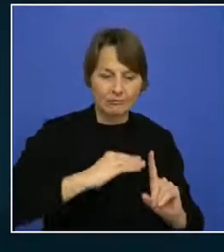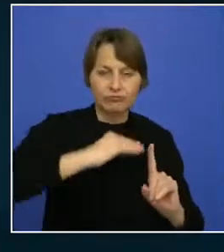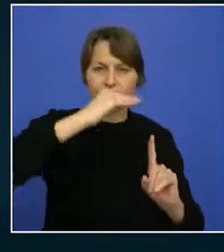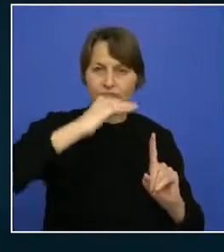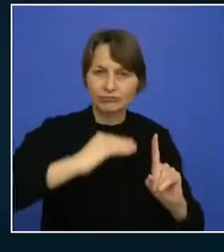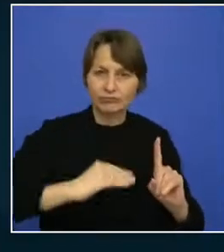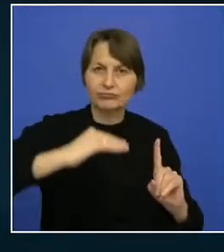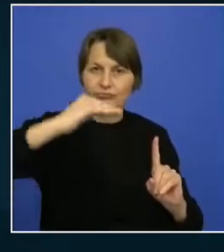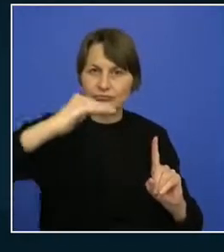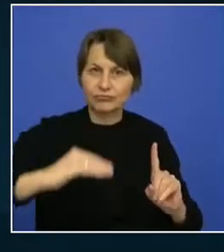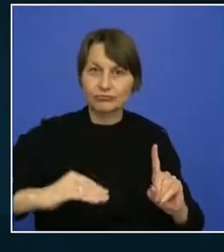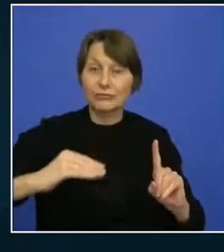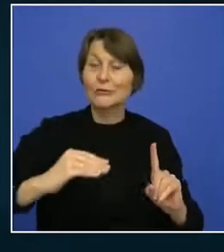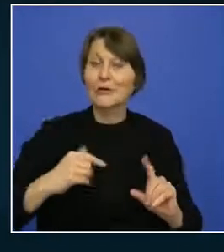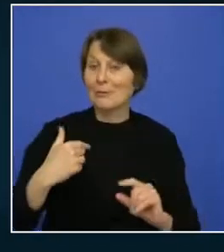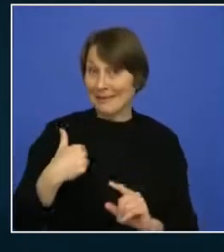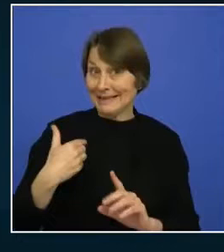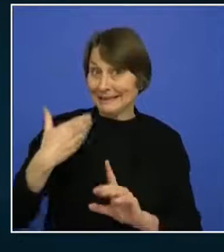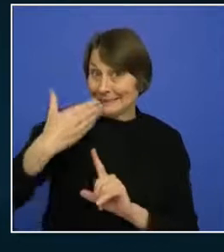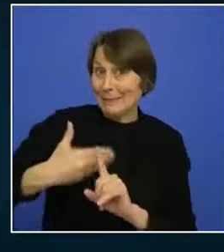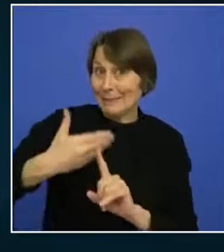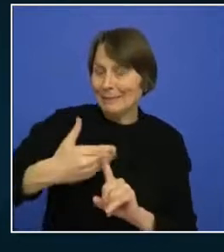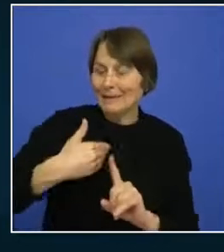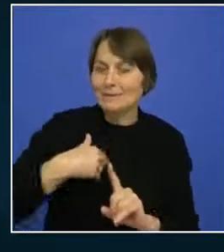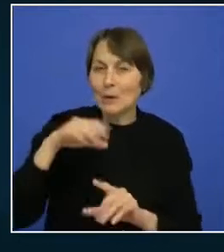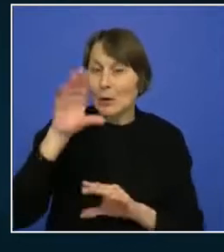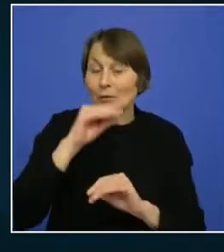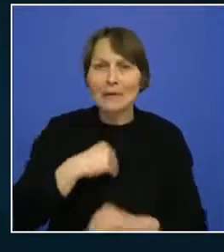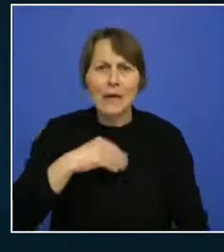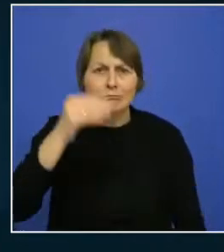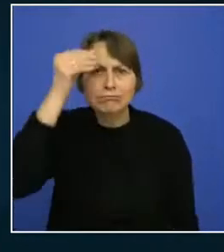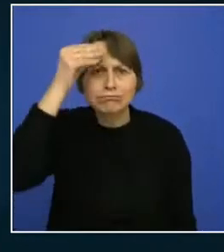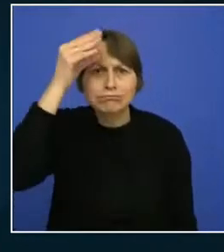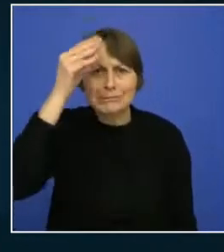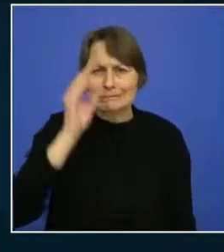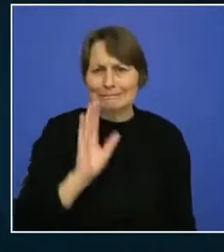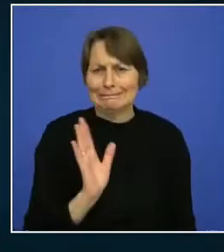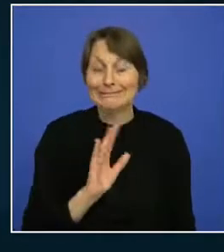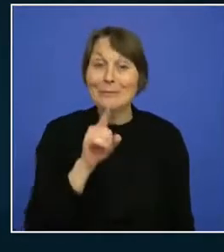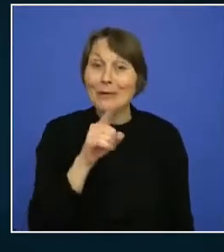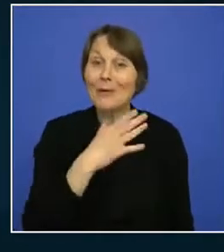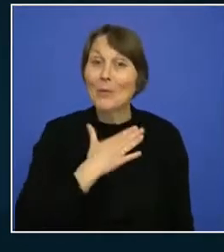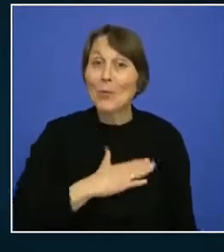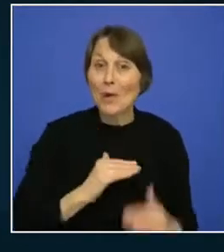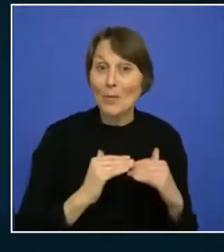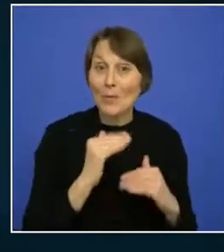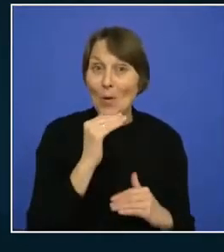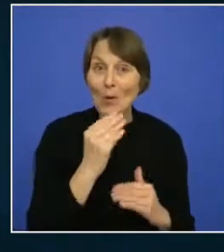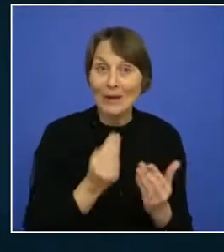the last few months. I'm by no means an expert in it, but if you're interested in that and you're doing other,